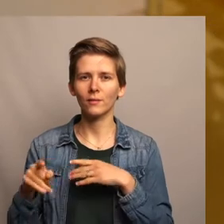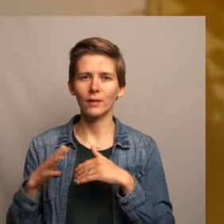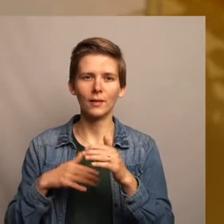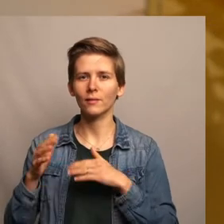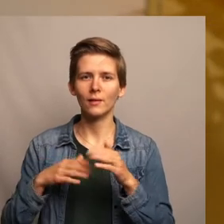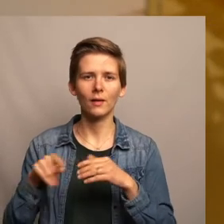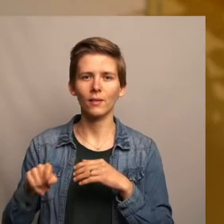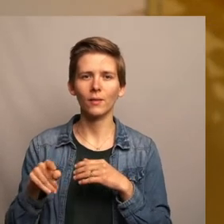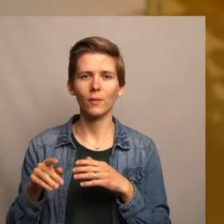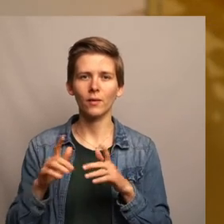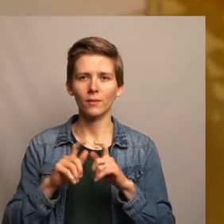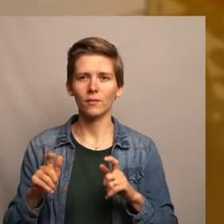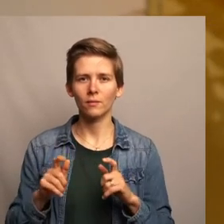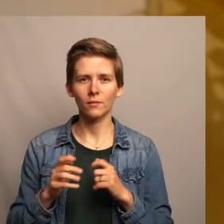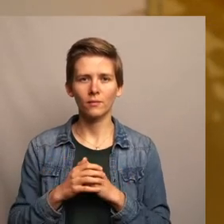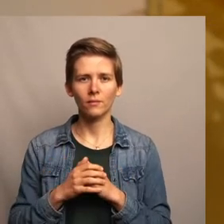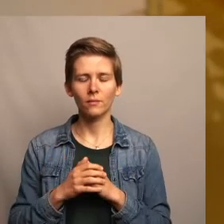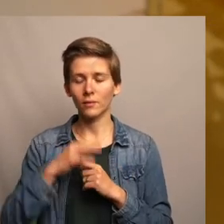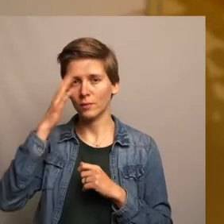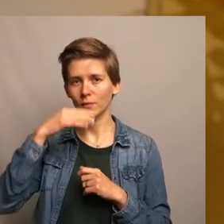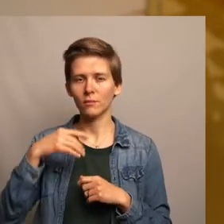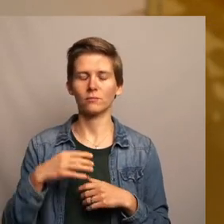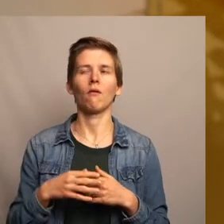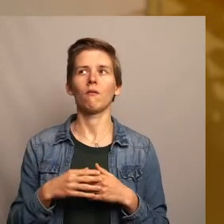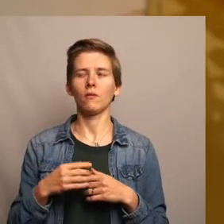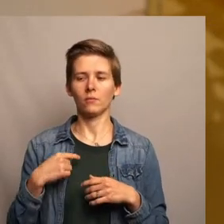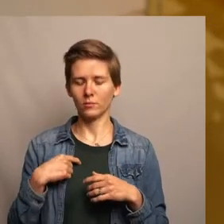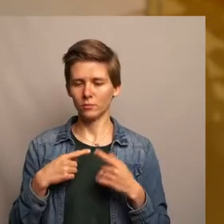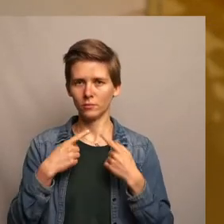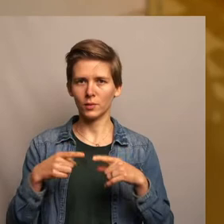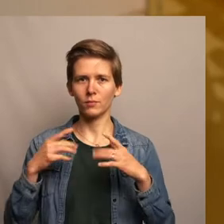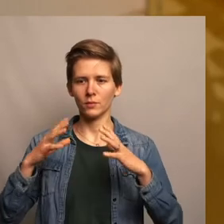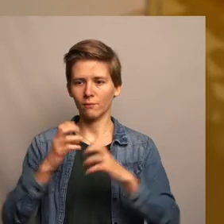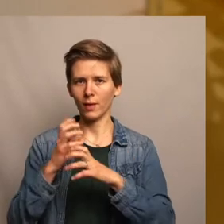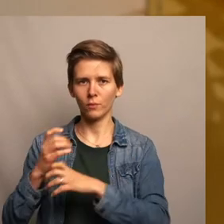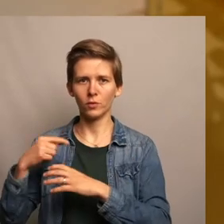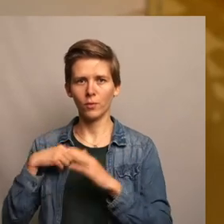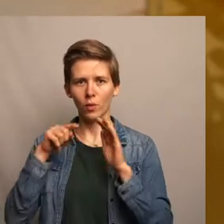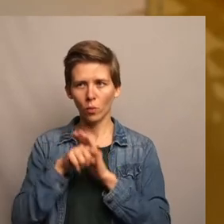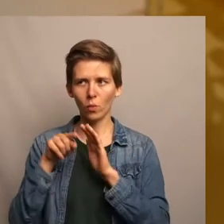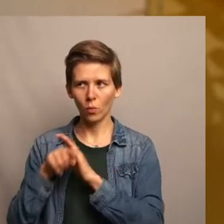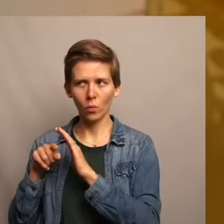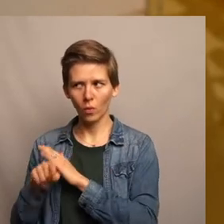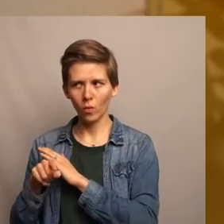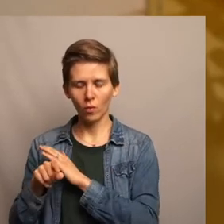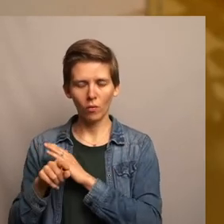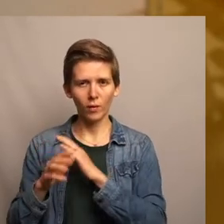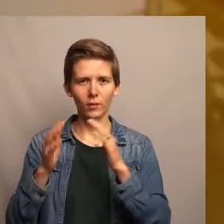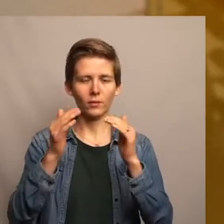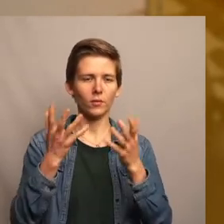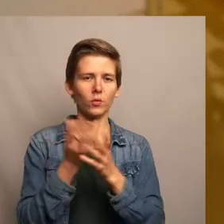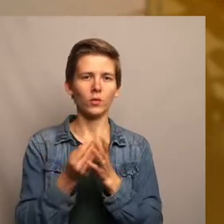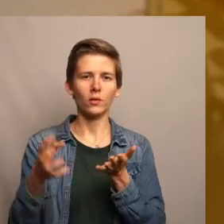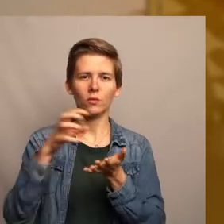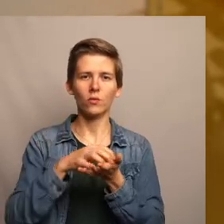so many ways. And I don't think that the system realize those struggles or these kind